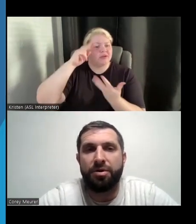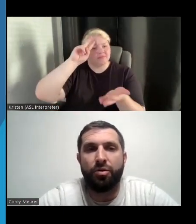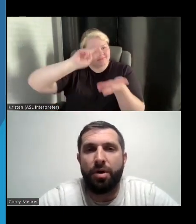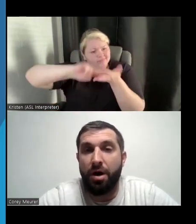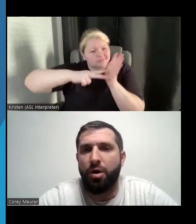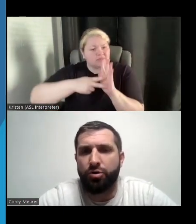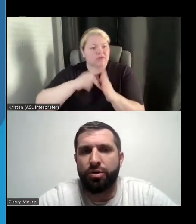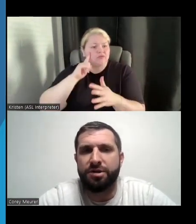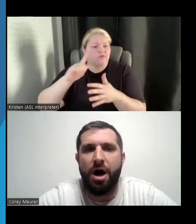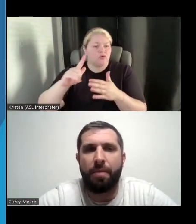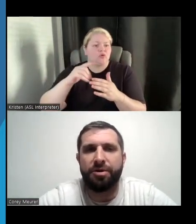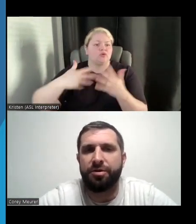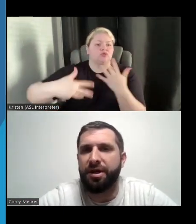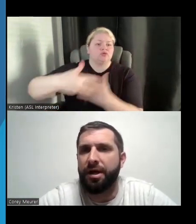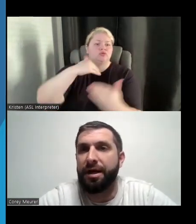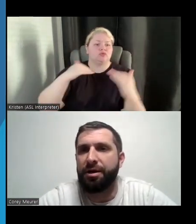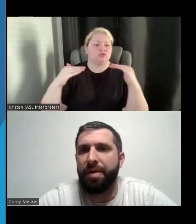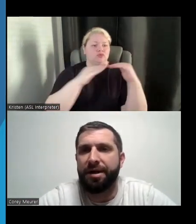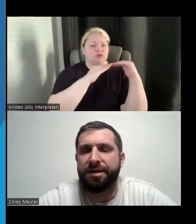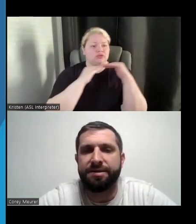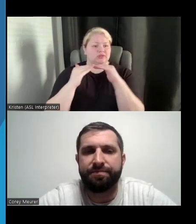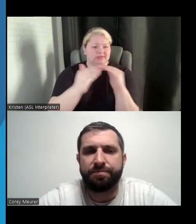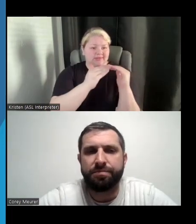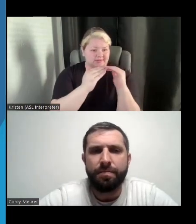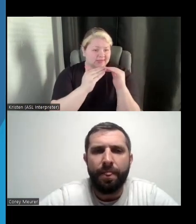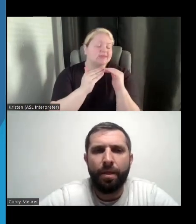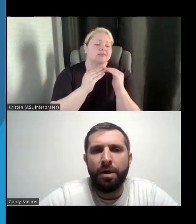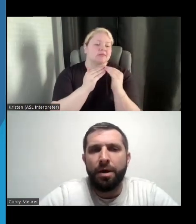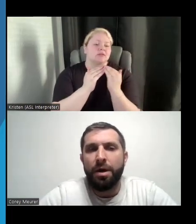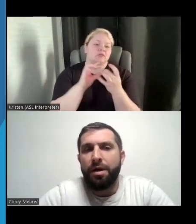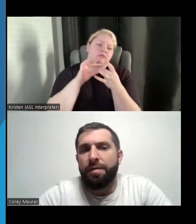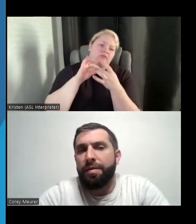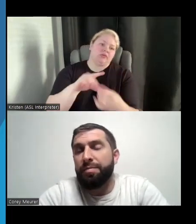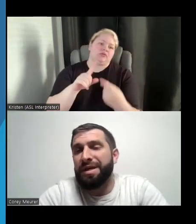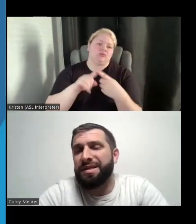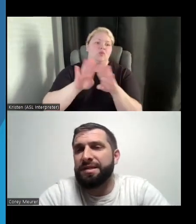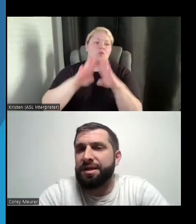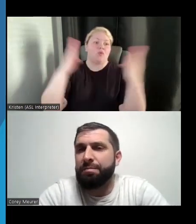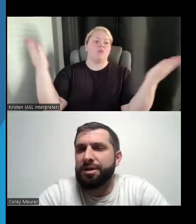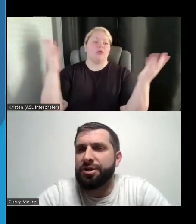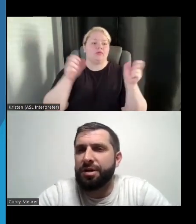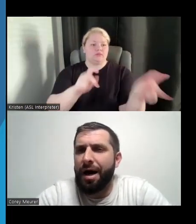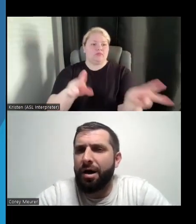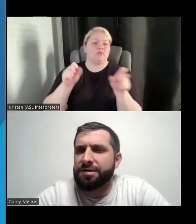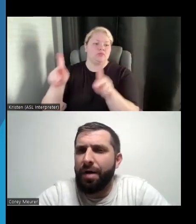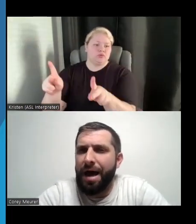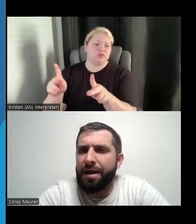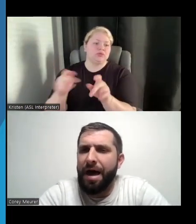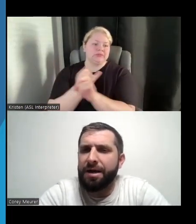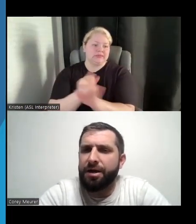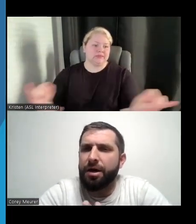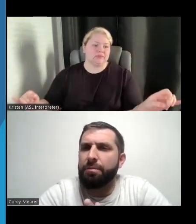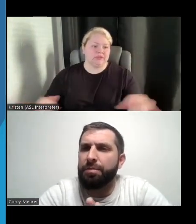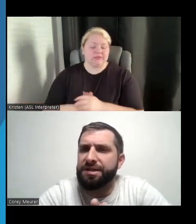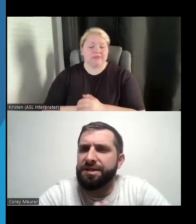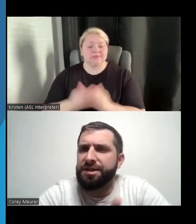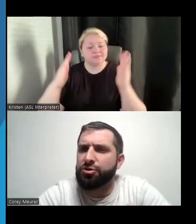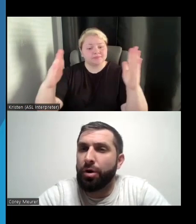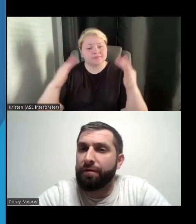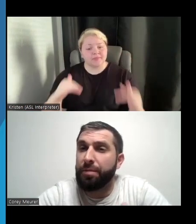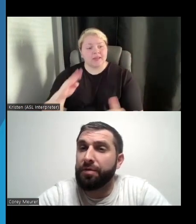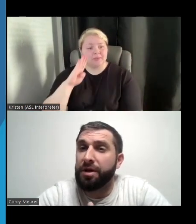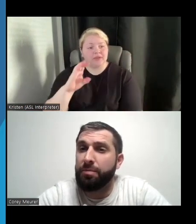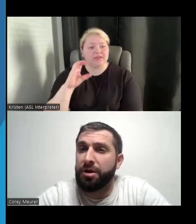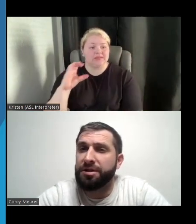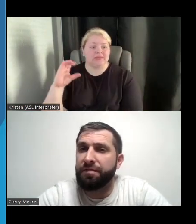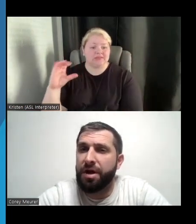opening up doors to opportunity and independence. The BCC mission, I also added that here, BCC